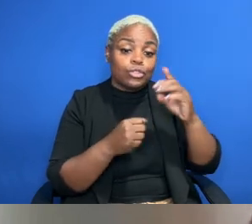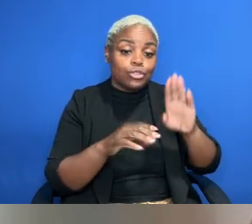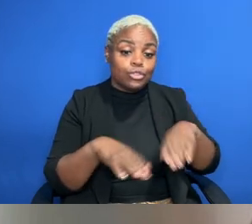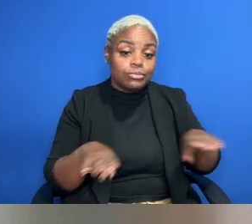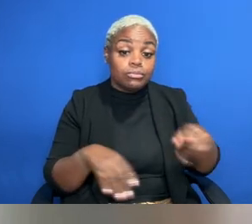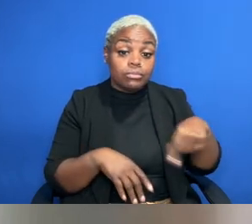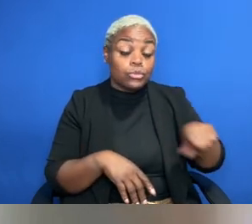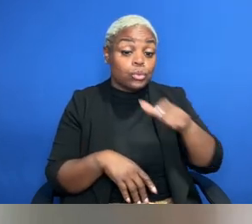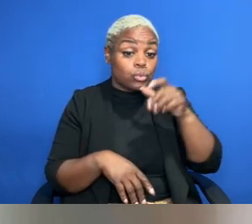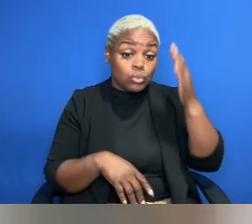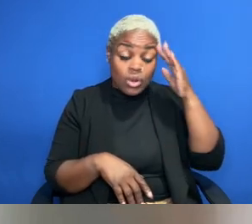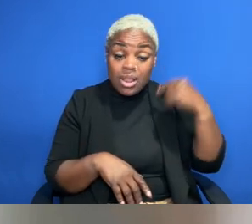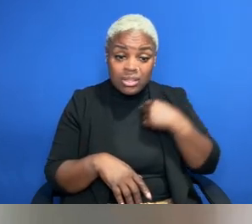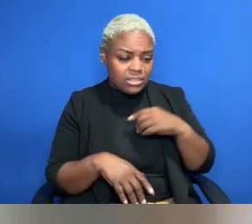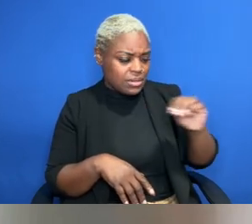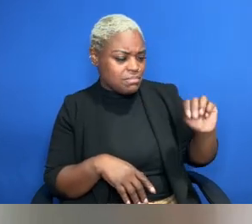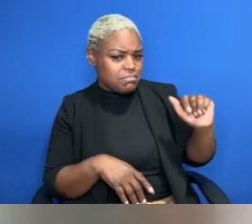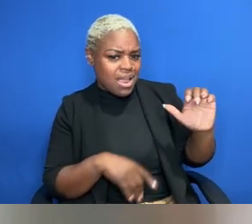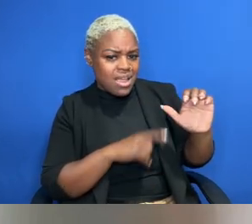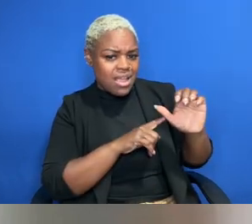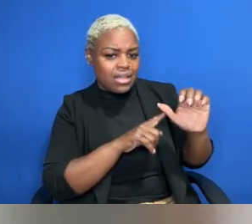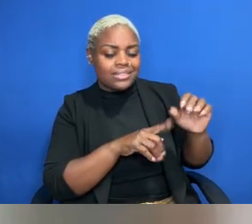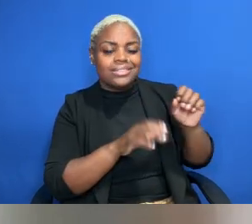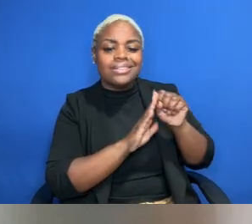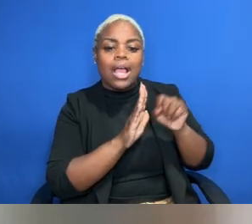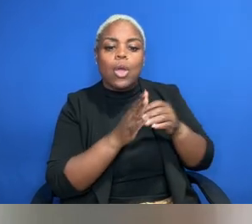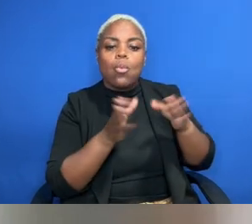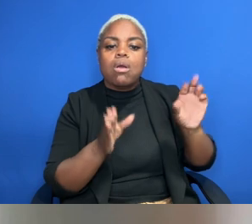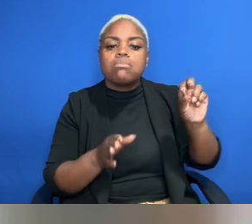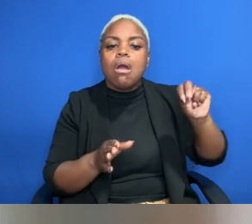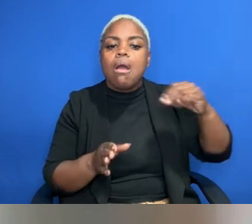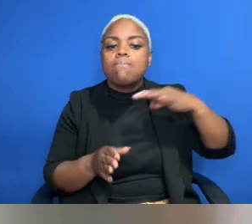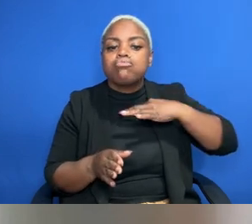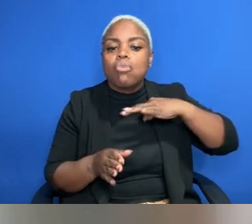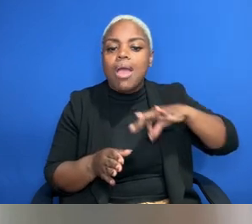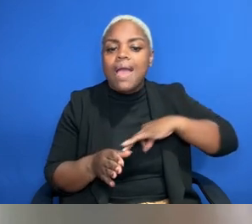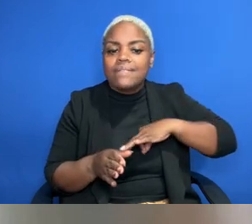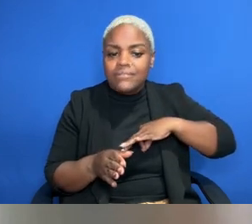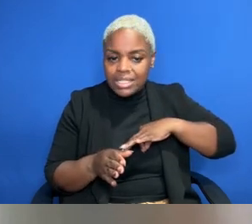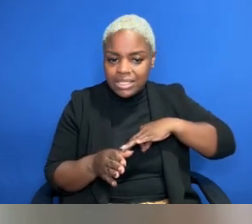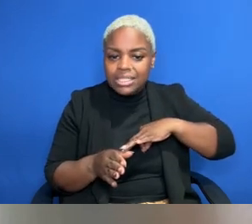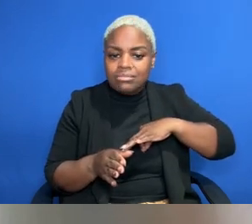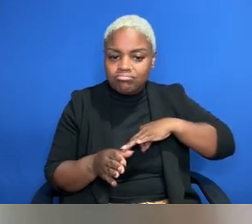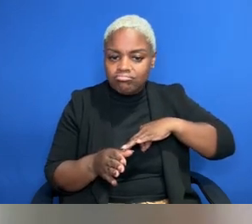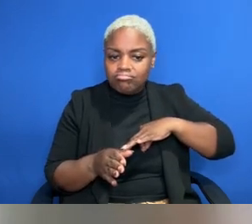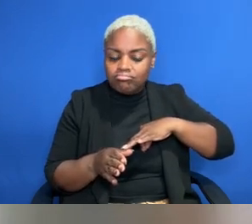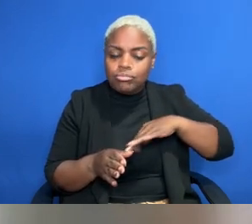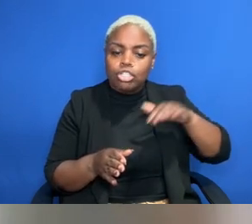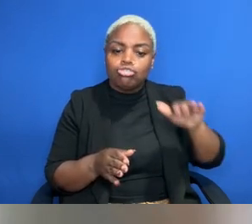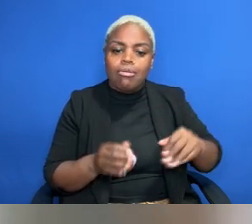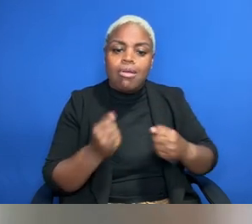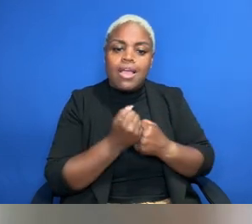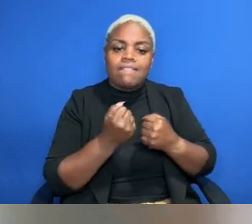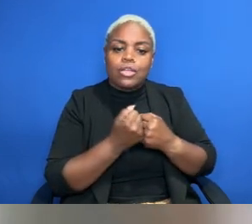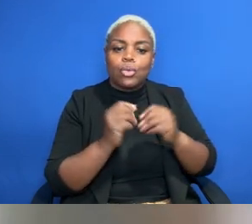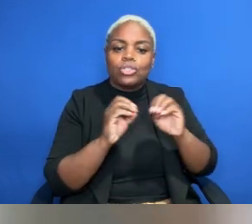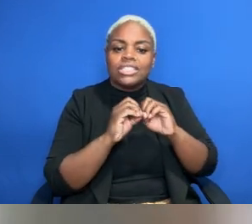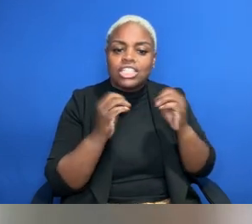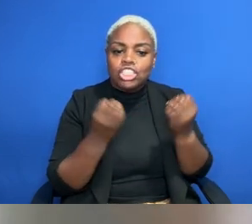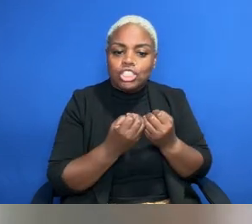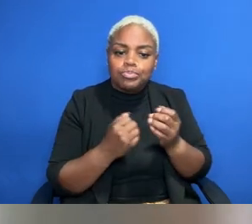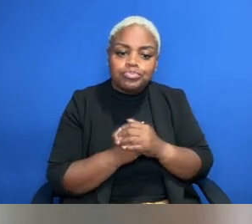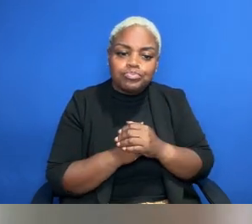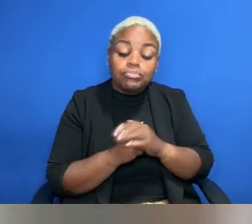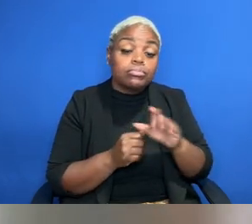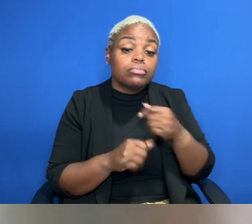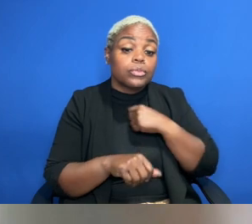Advocates for Children. For those who don't know us, MAC is a statewide nonprofit child